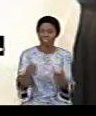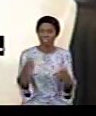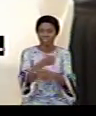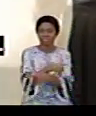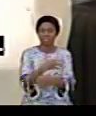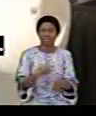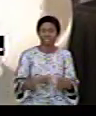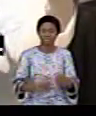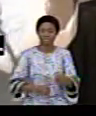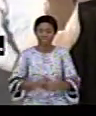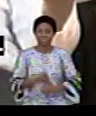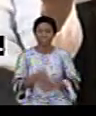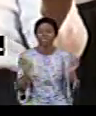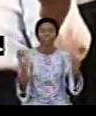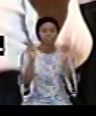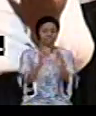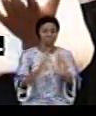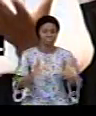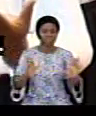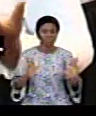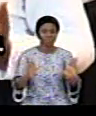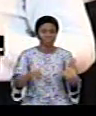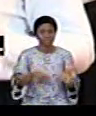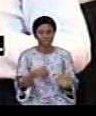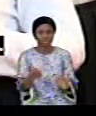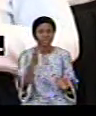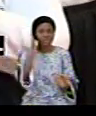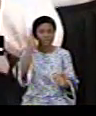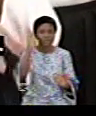life nothing is